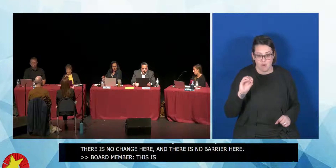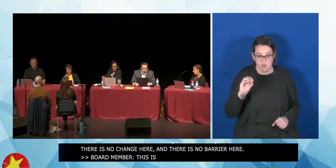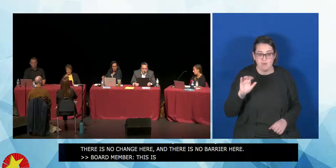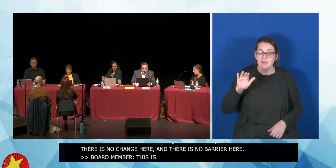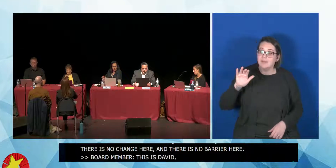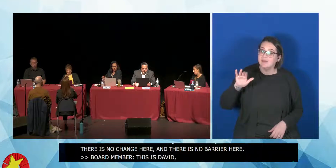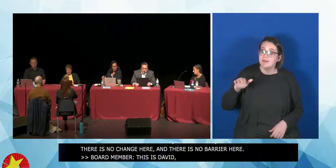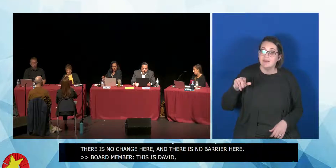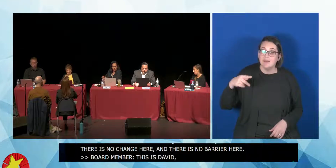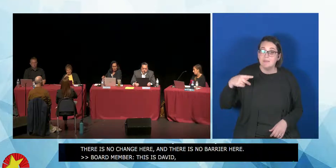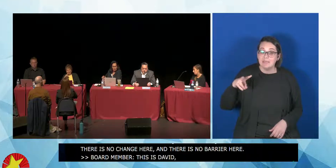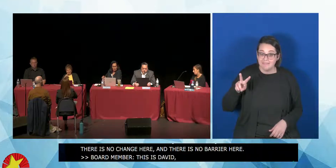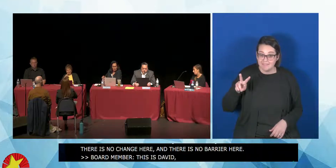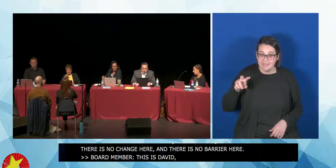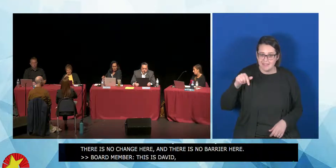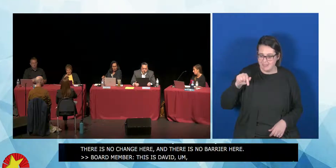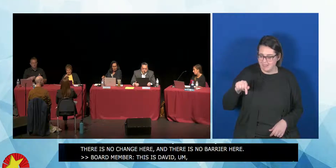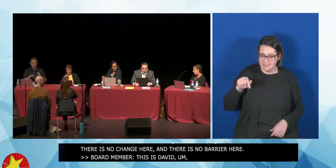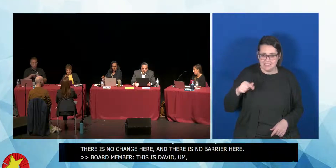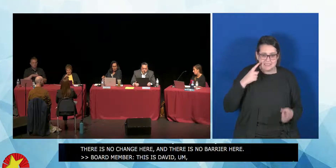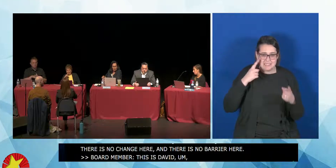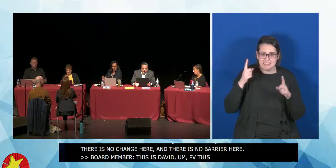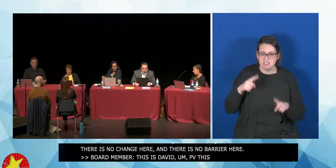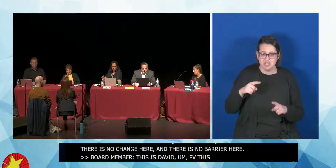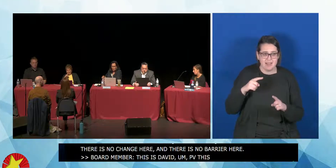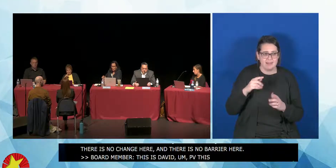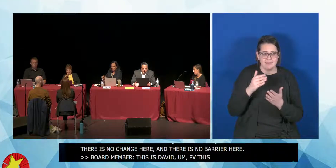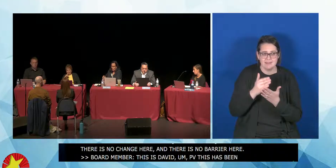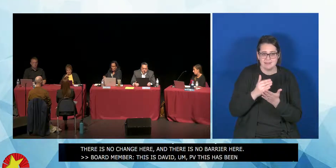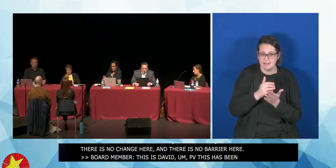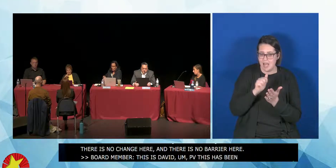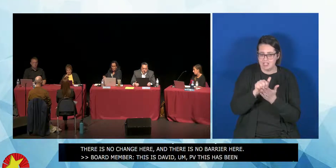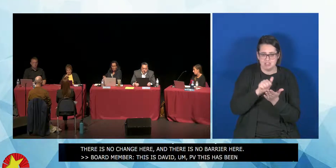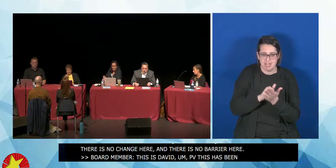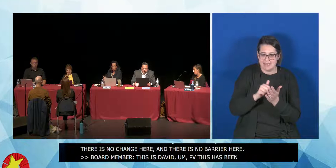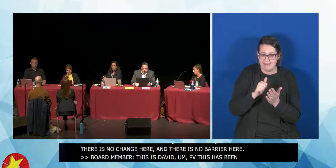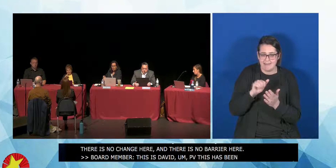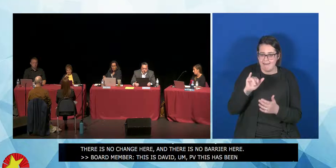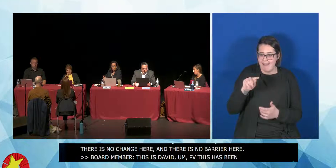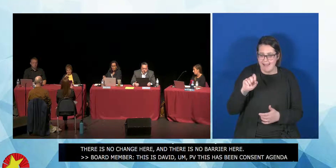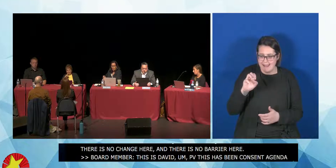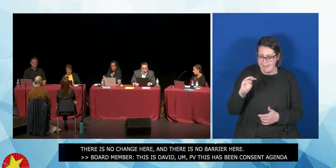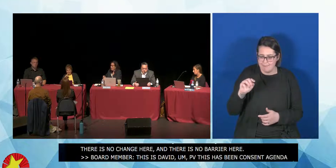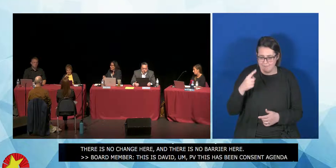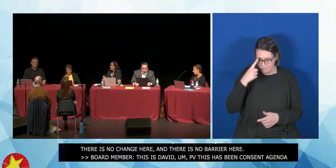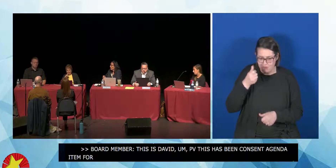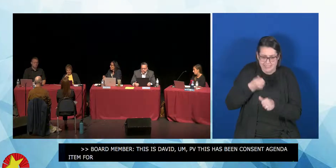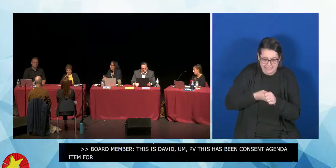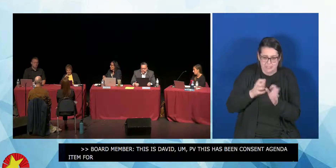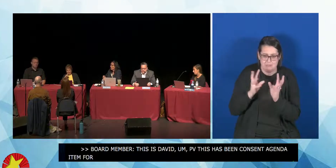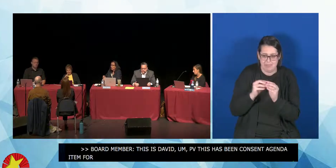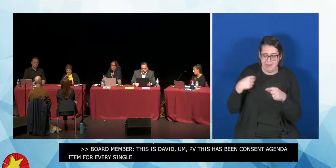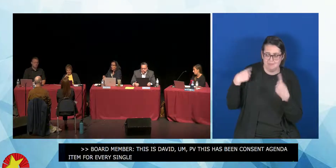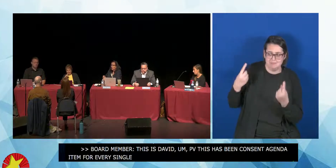PV, this has been a consent agenda item for every single meeting in the last at least 7 years since I've been on the board.